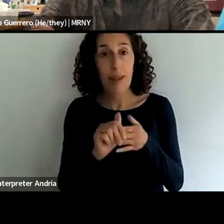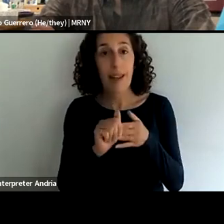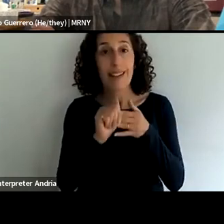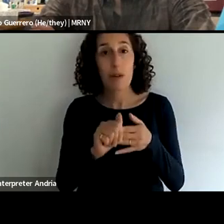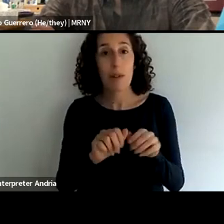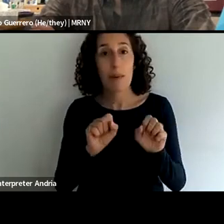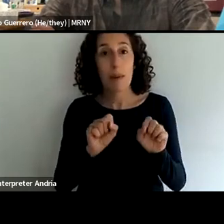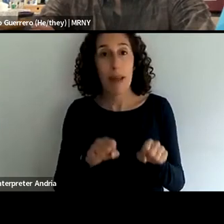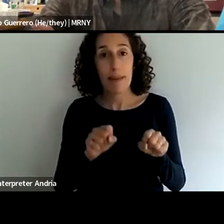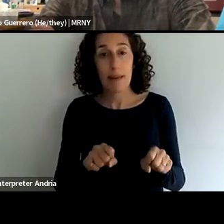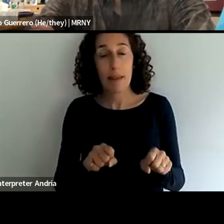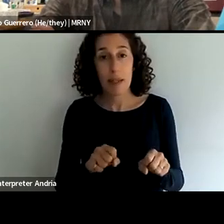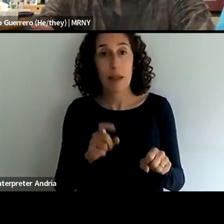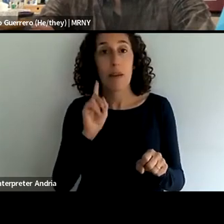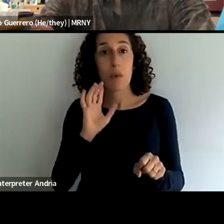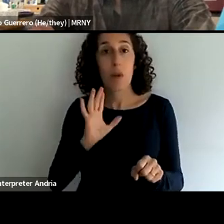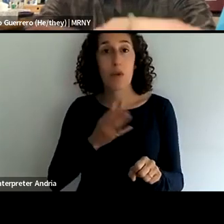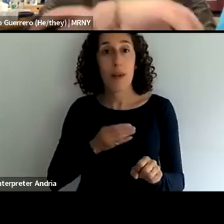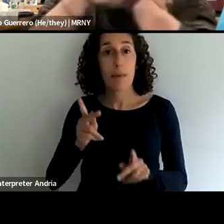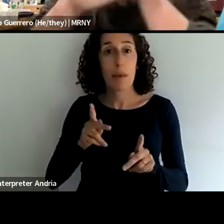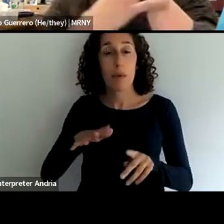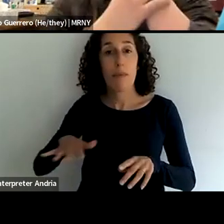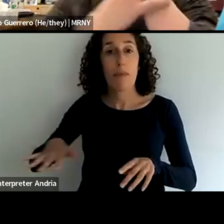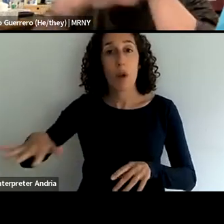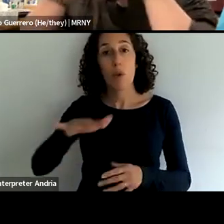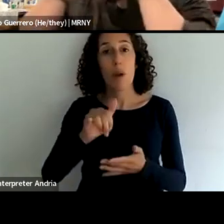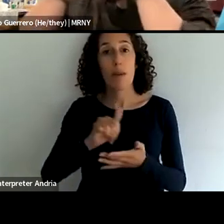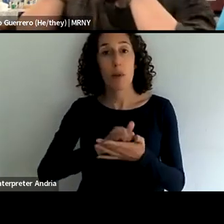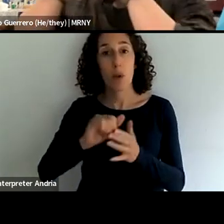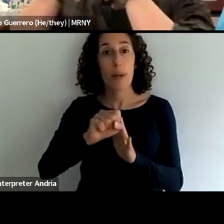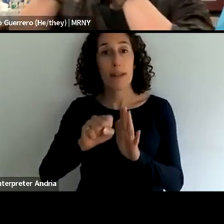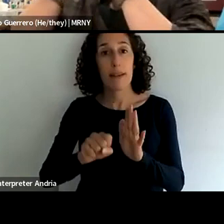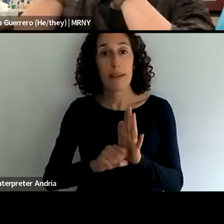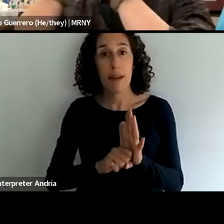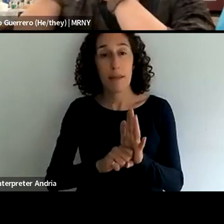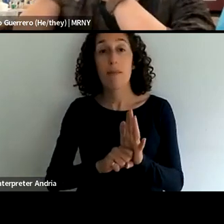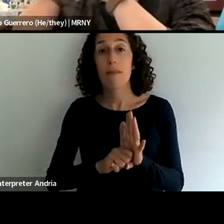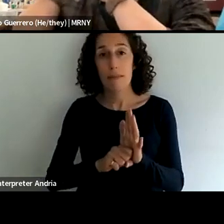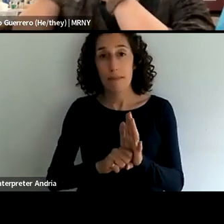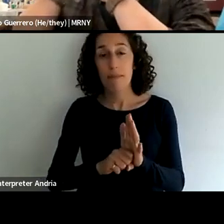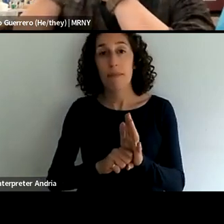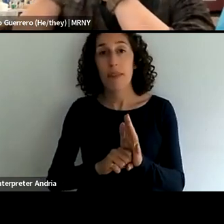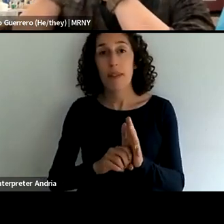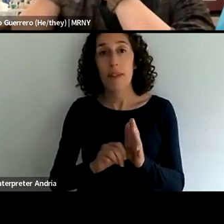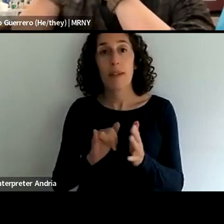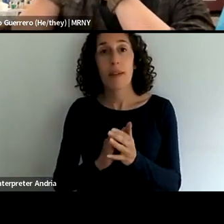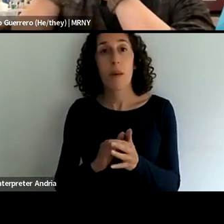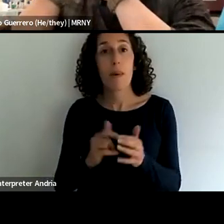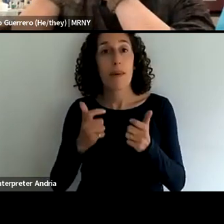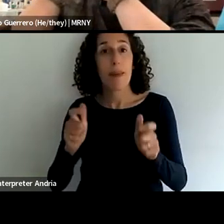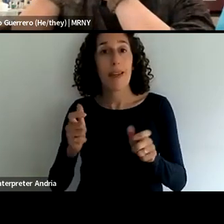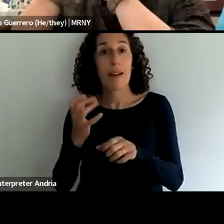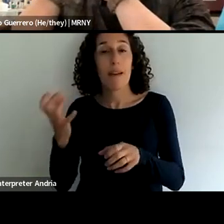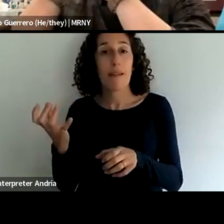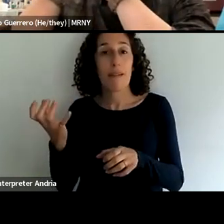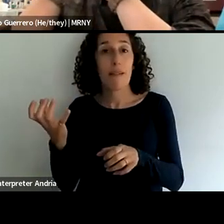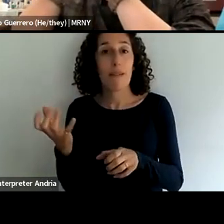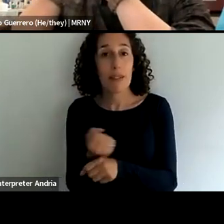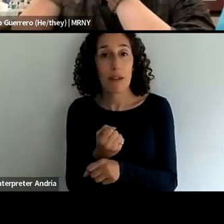people across the state. This year, we are trying to expand that fund